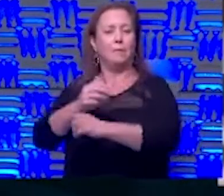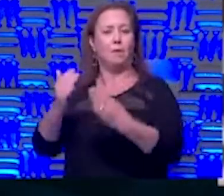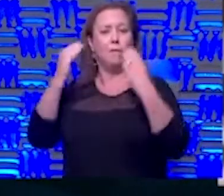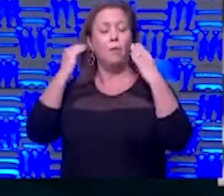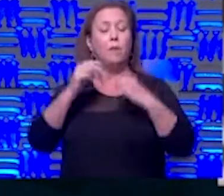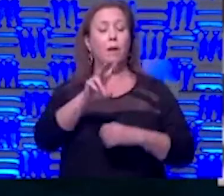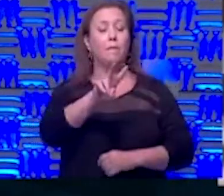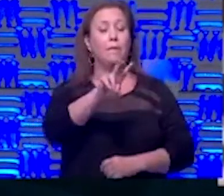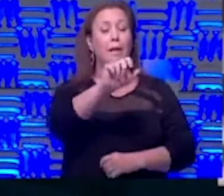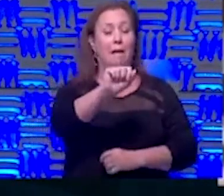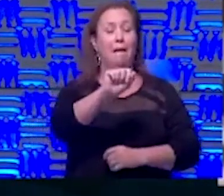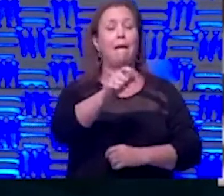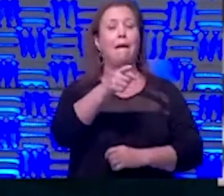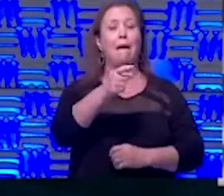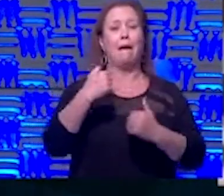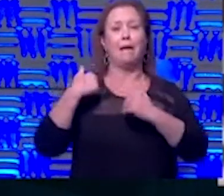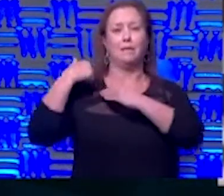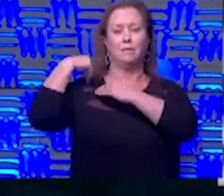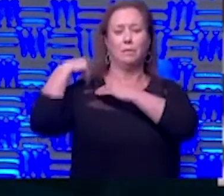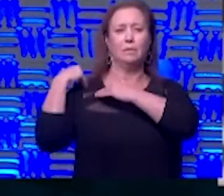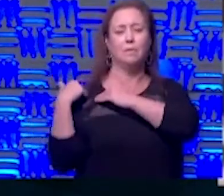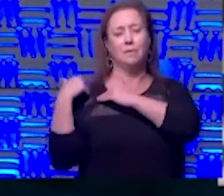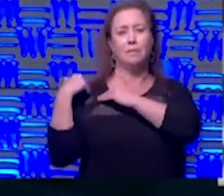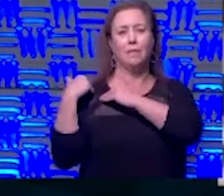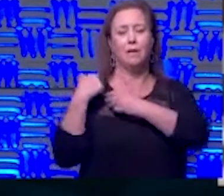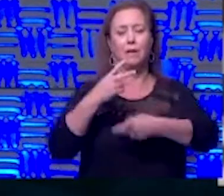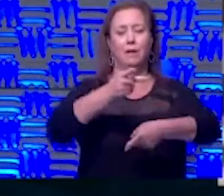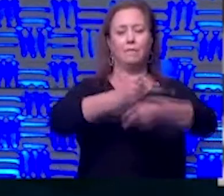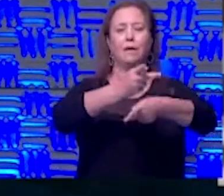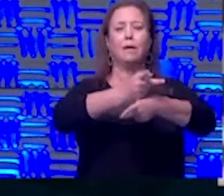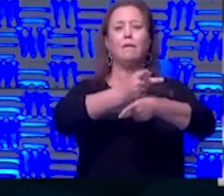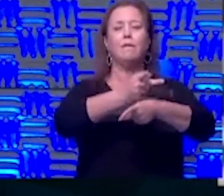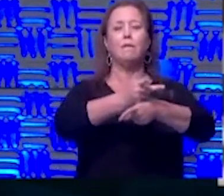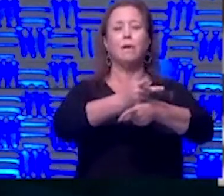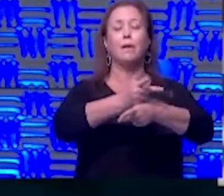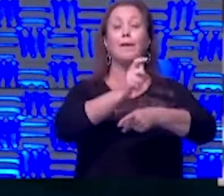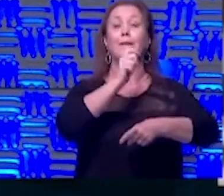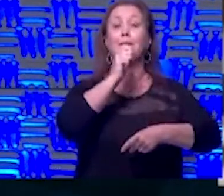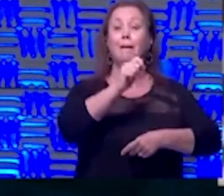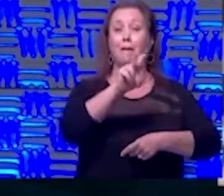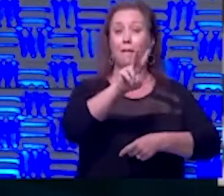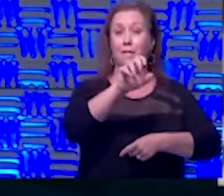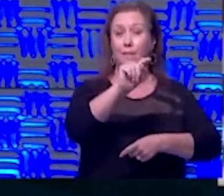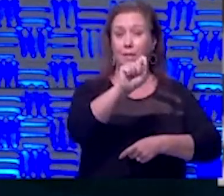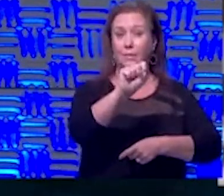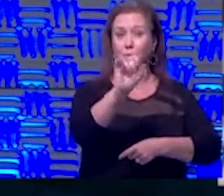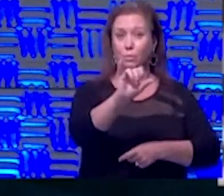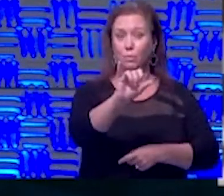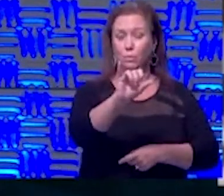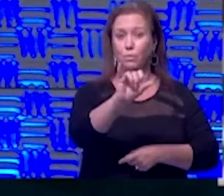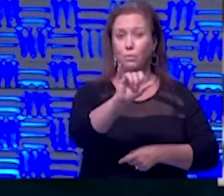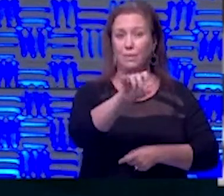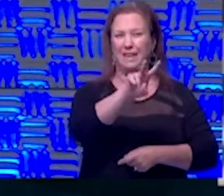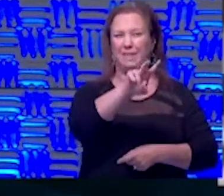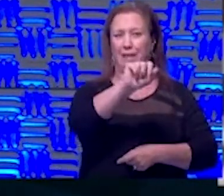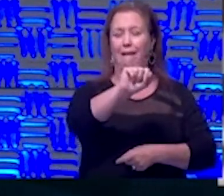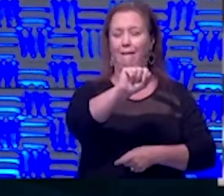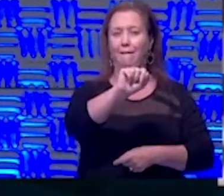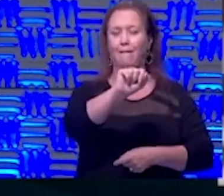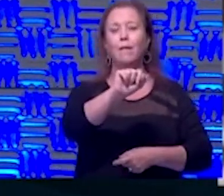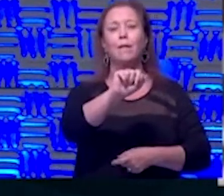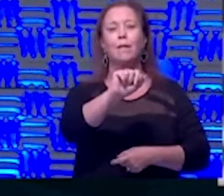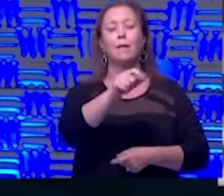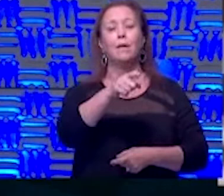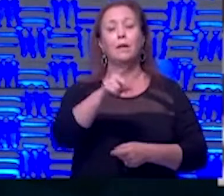by law is charged with the task of caring for non-veterans in a VA setting.